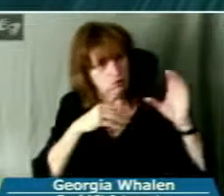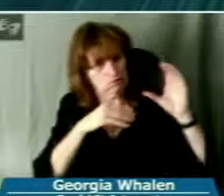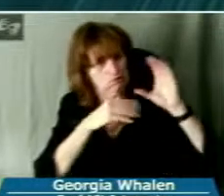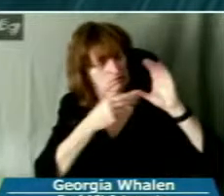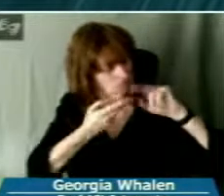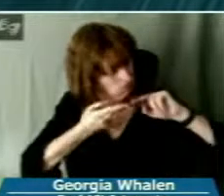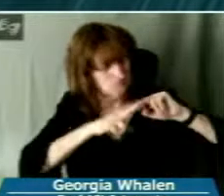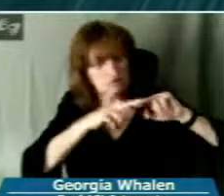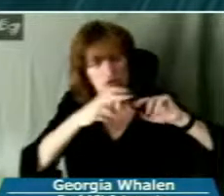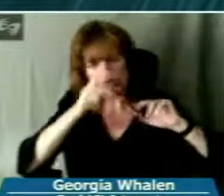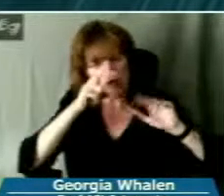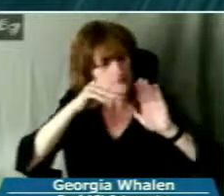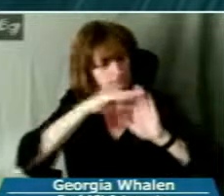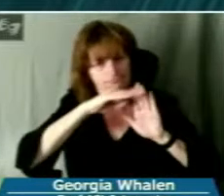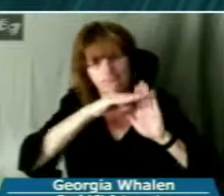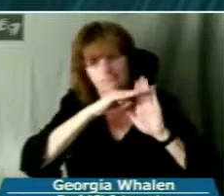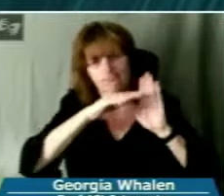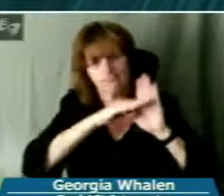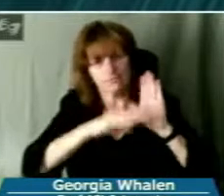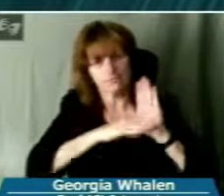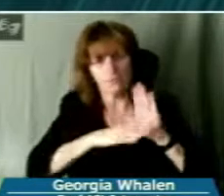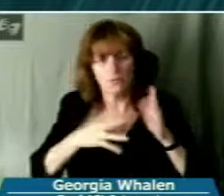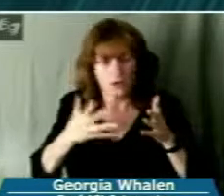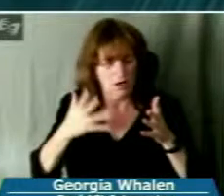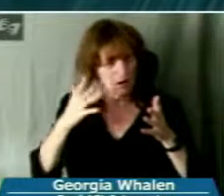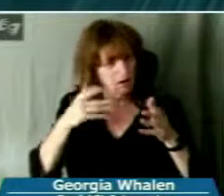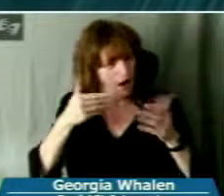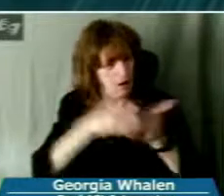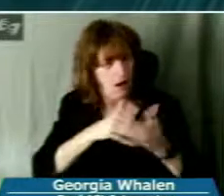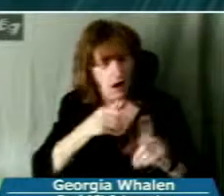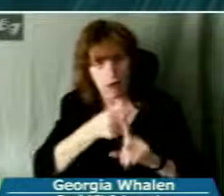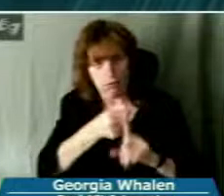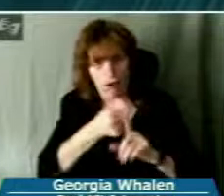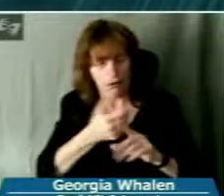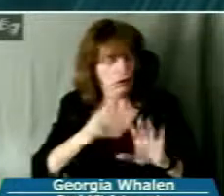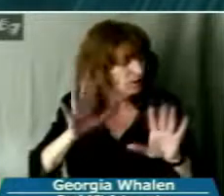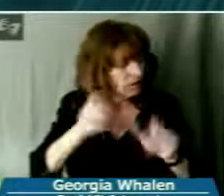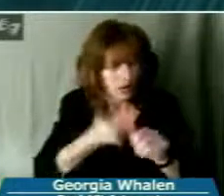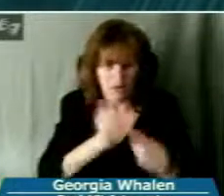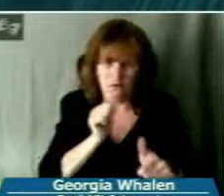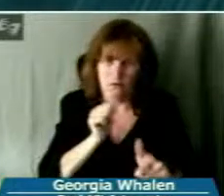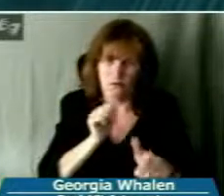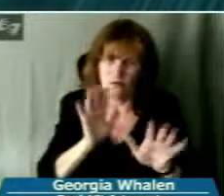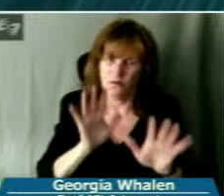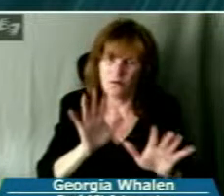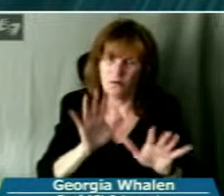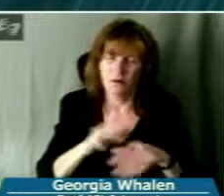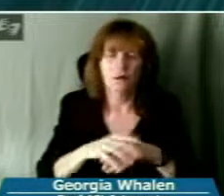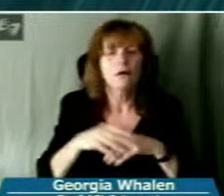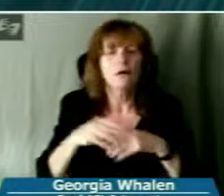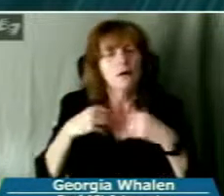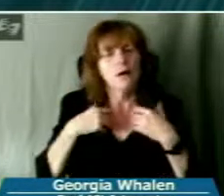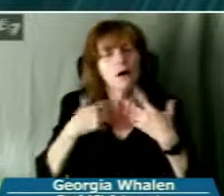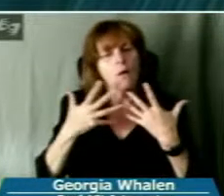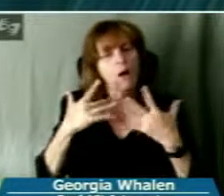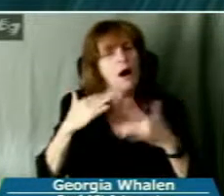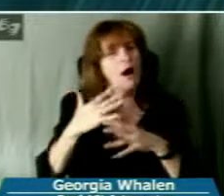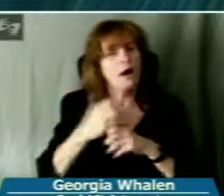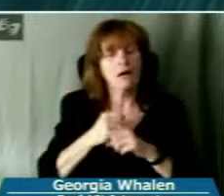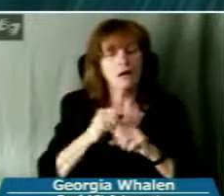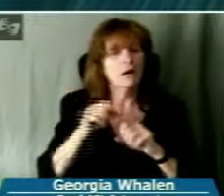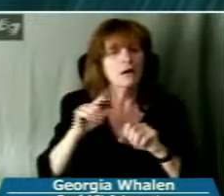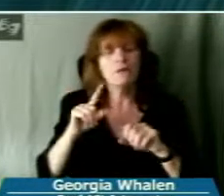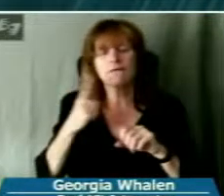be prevented well in advance of them getting to this point. I'd like to wrap up this week by giving a quick shout out to the